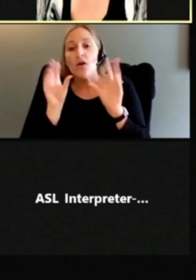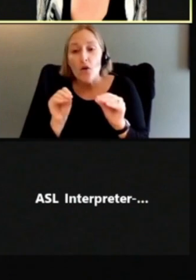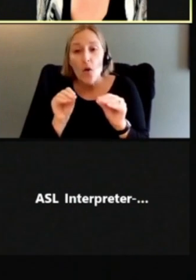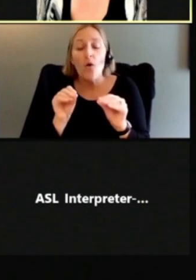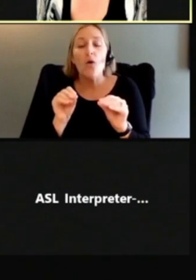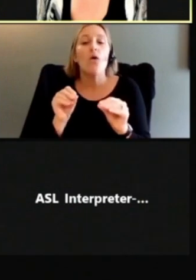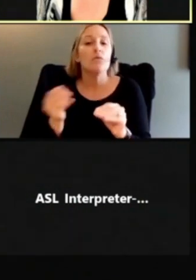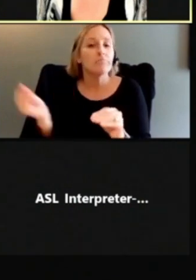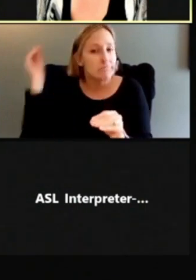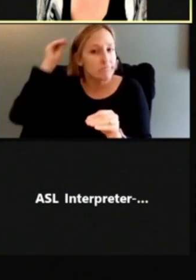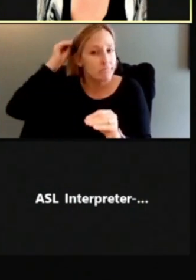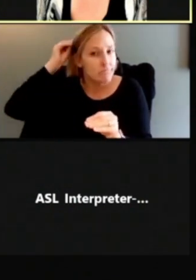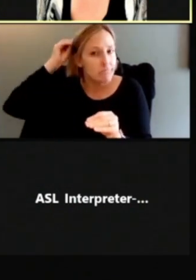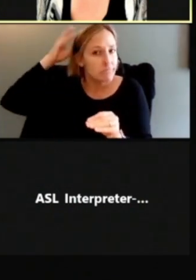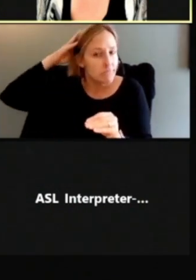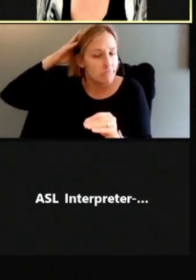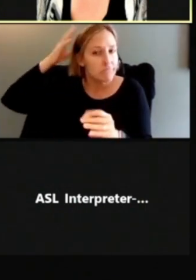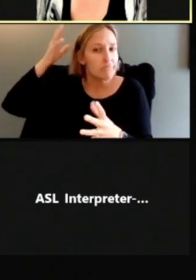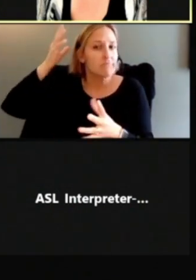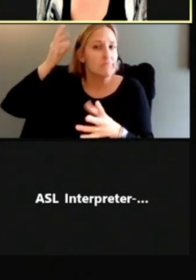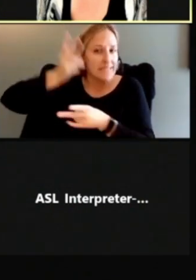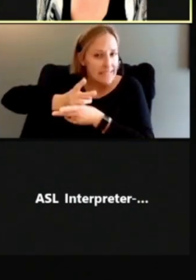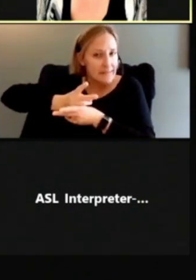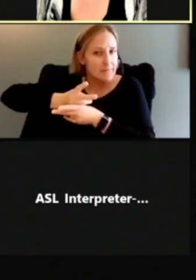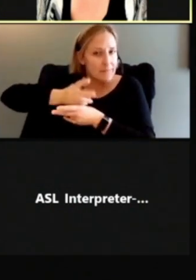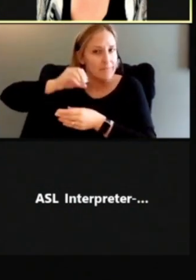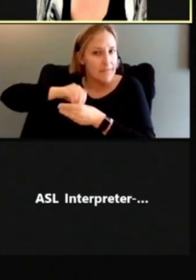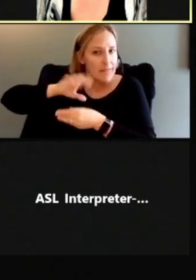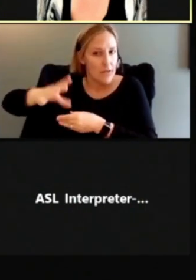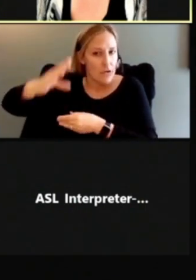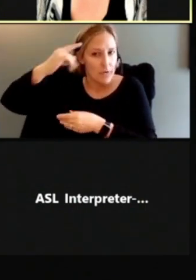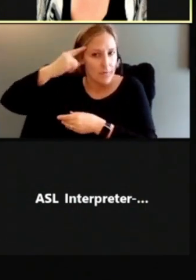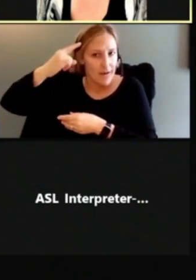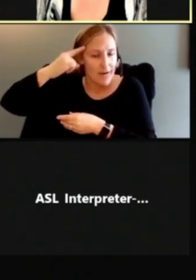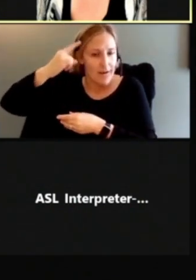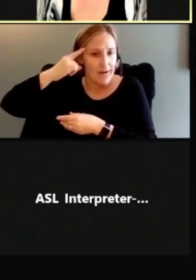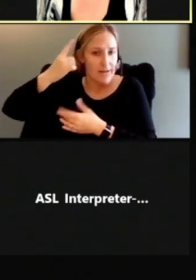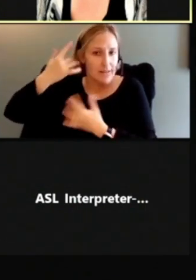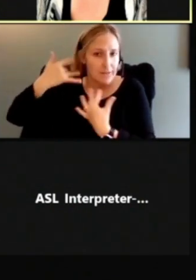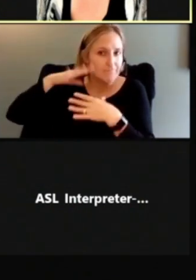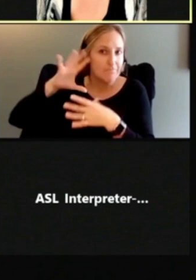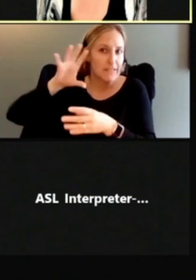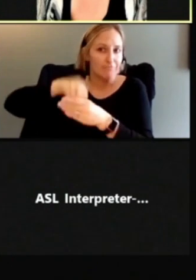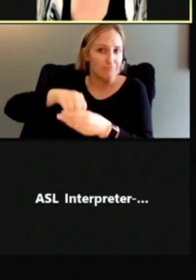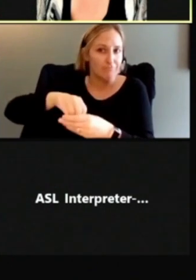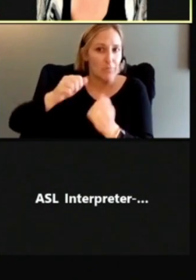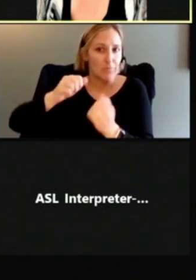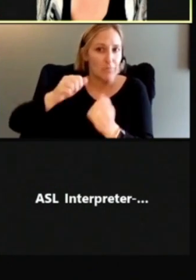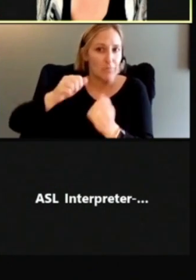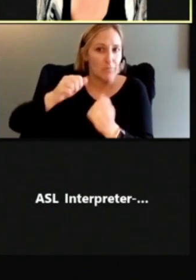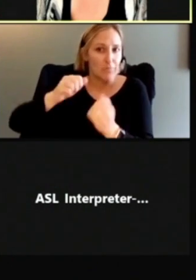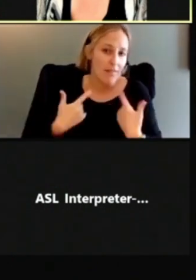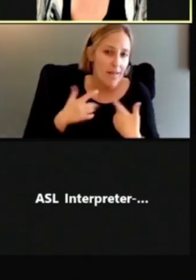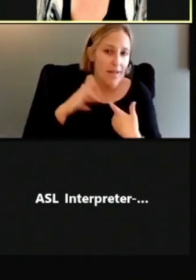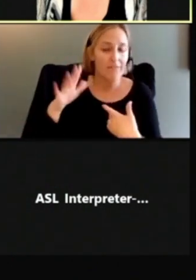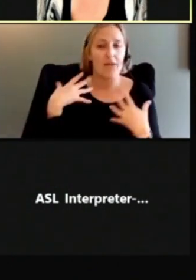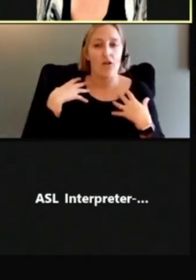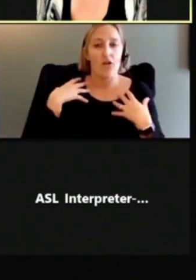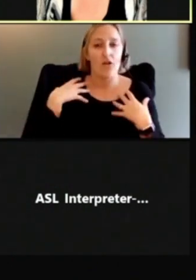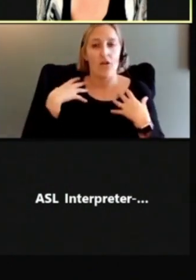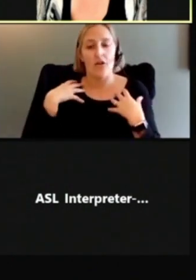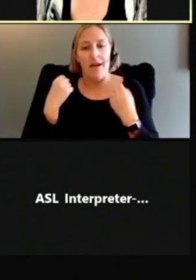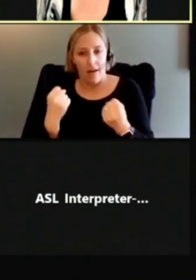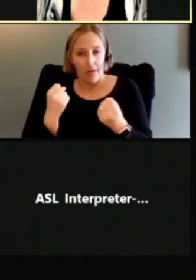they're implementing it into their life and their healthcare. So this word engagement here, you can think